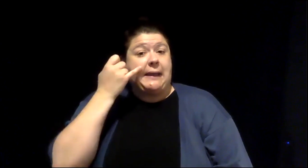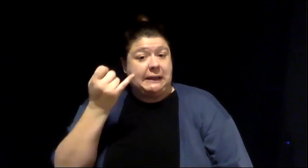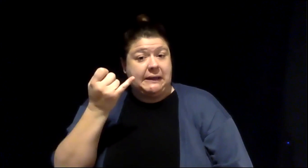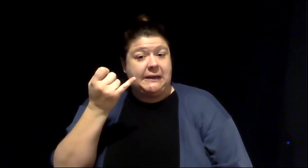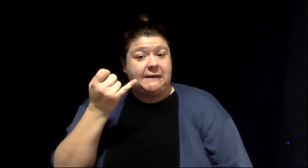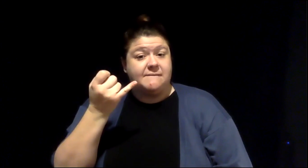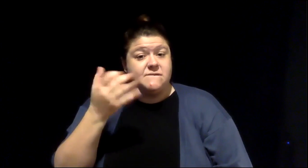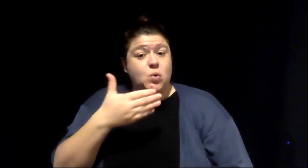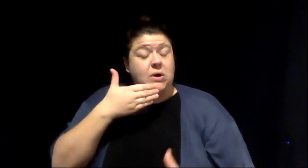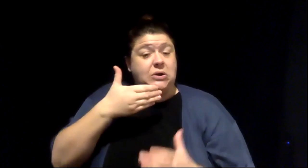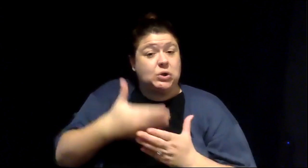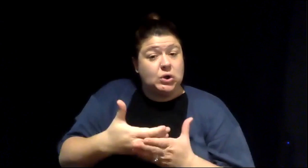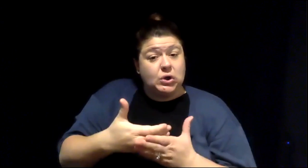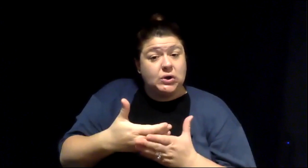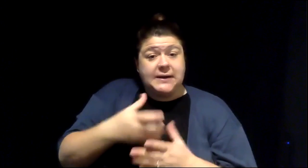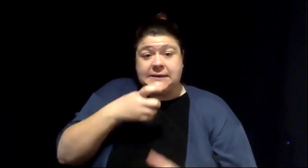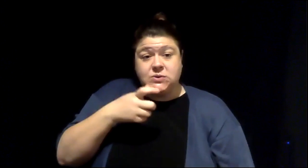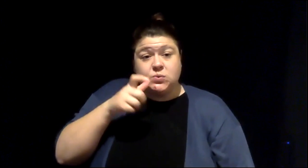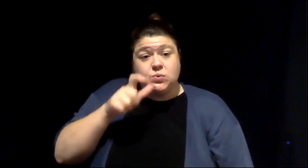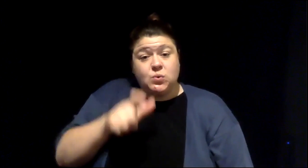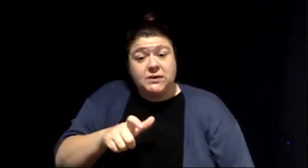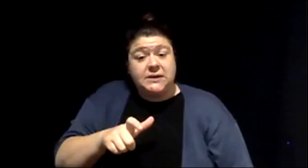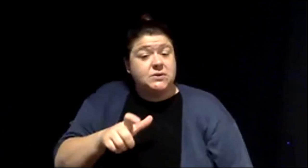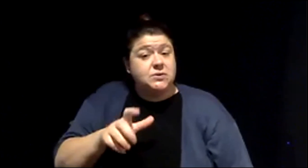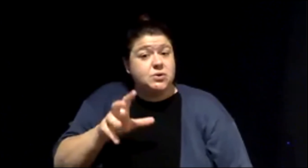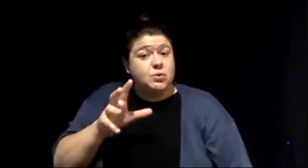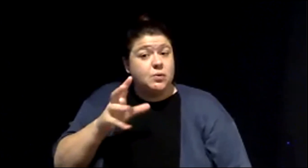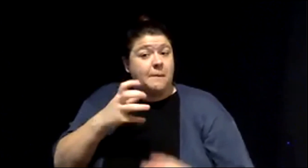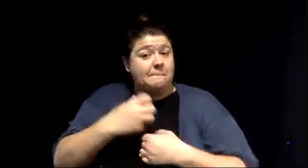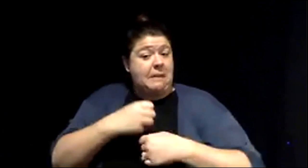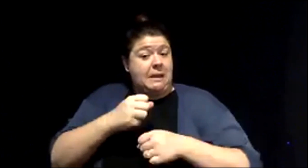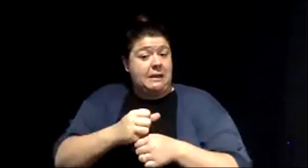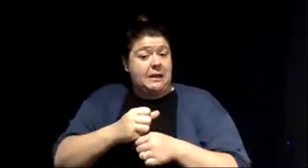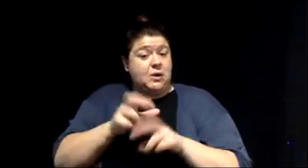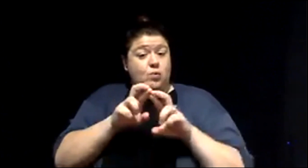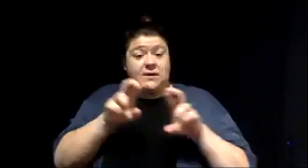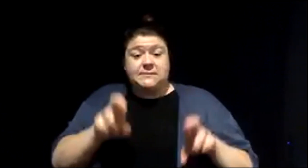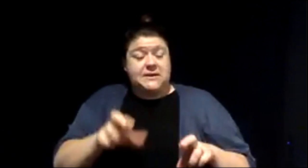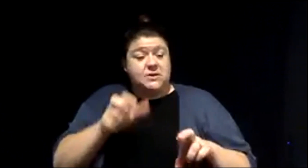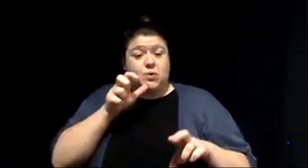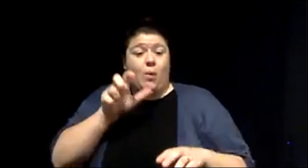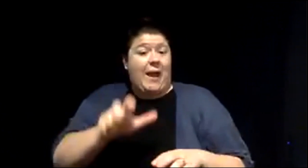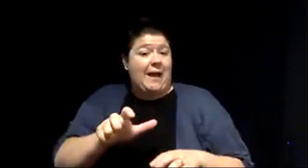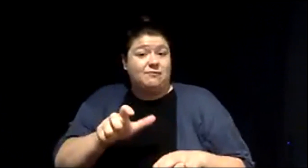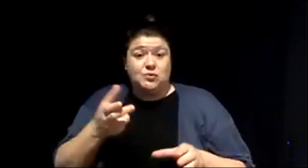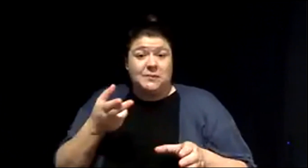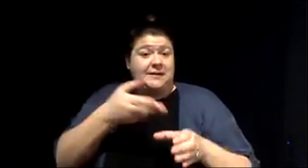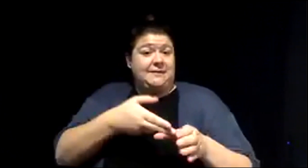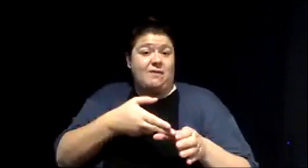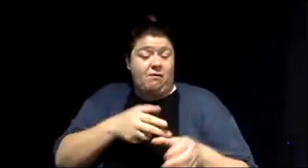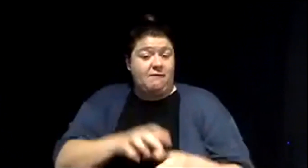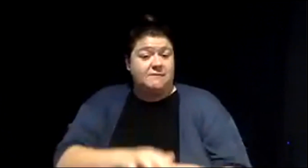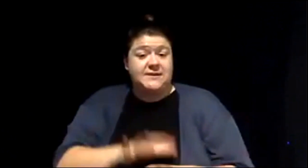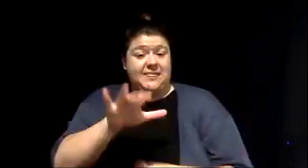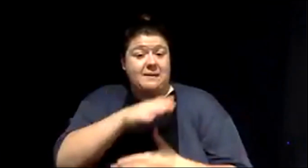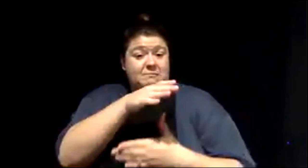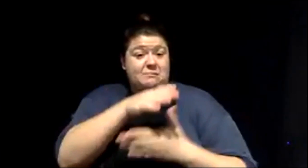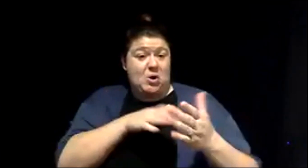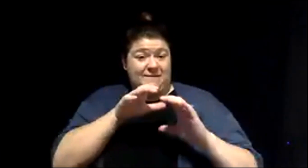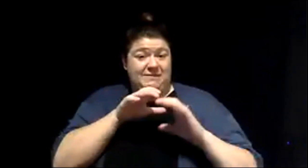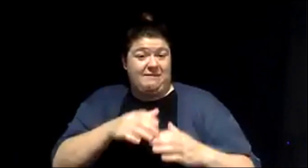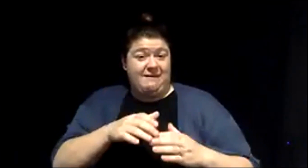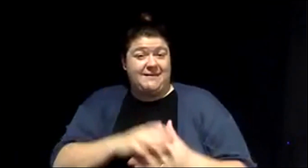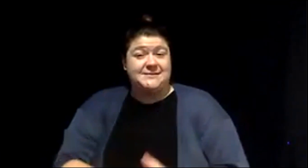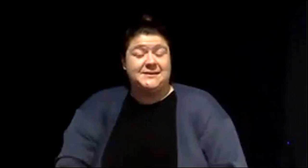good and you don't need to create a resume, you don't have to participate in that part of the class.